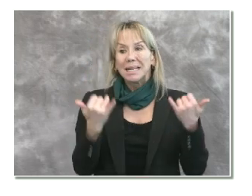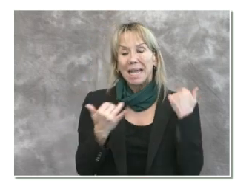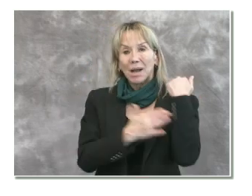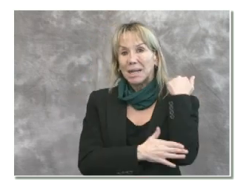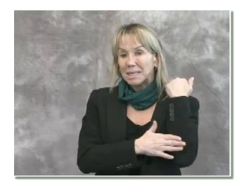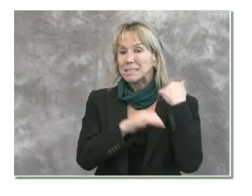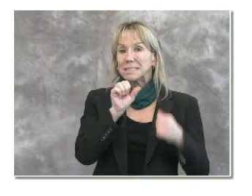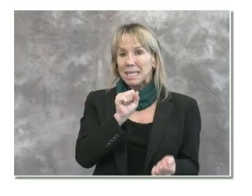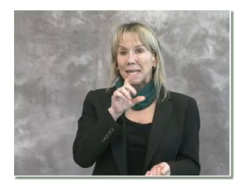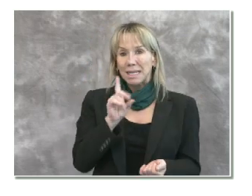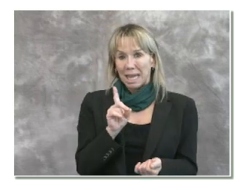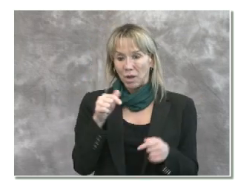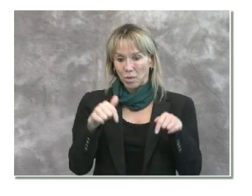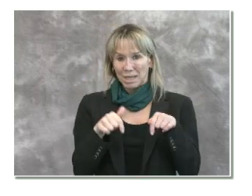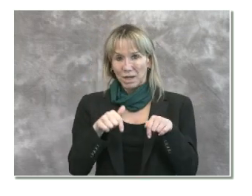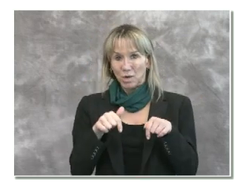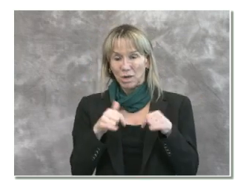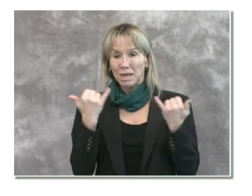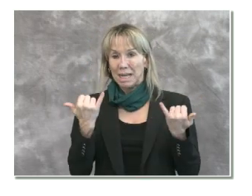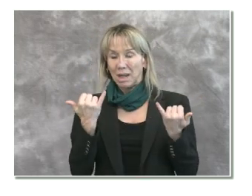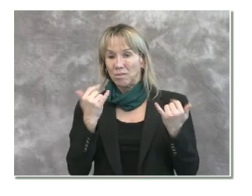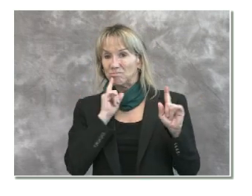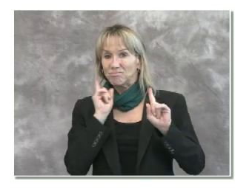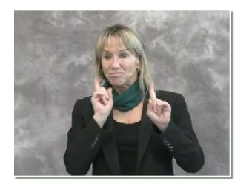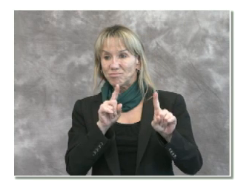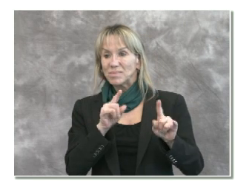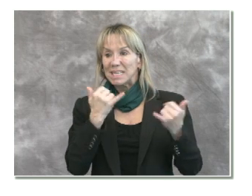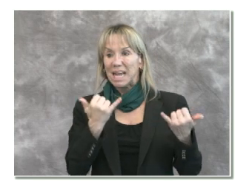is also reporting